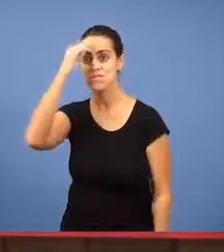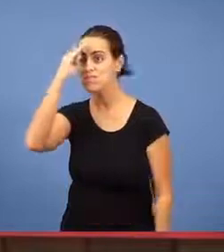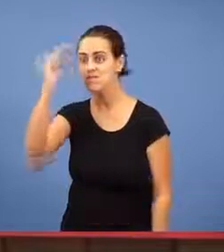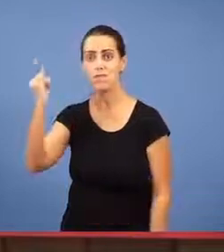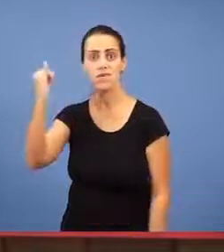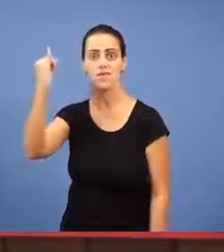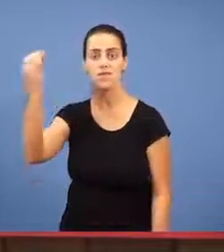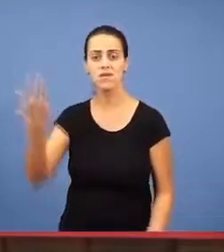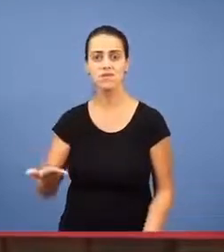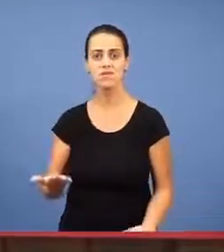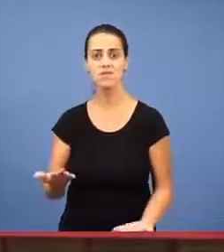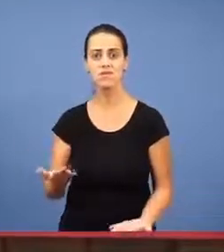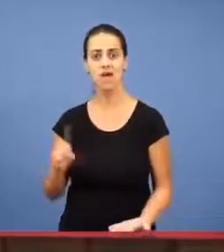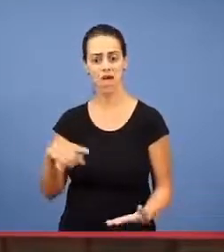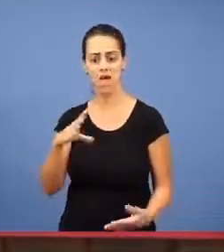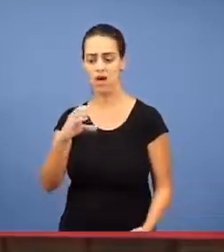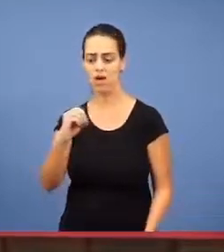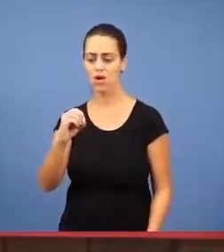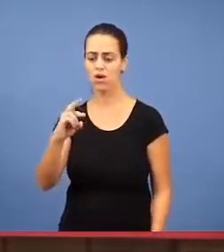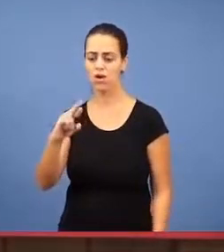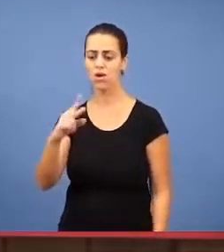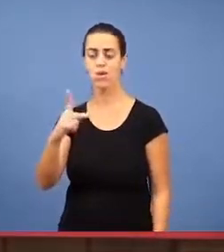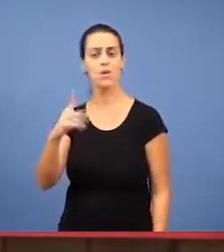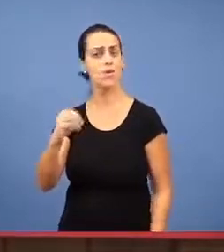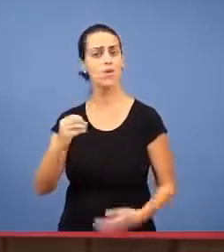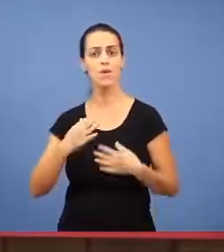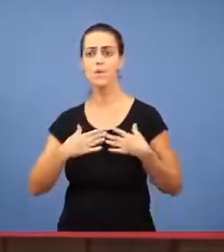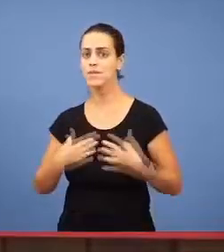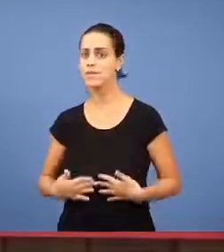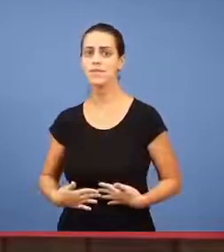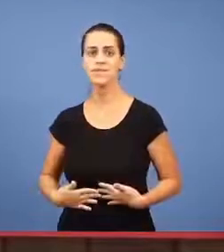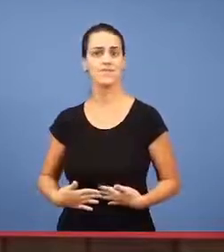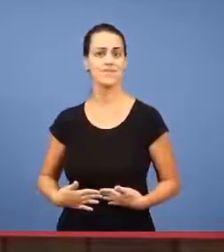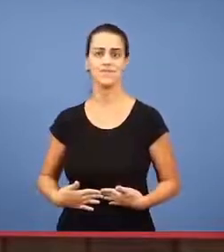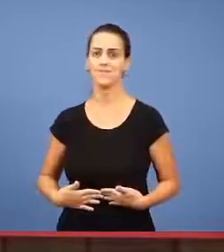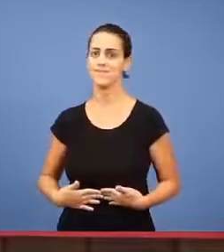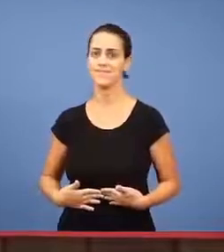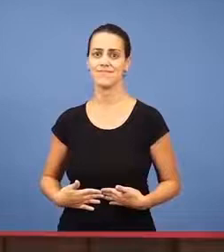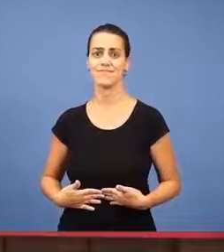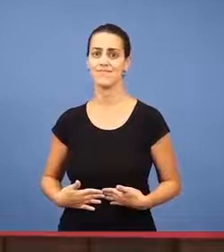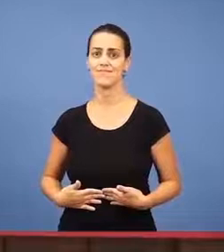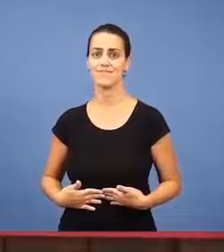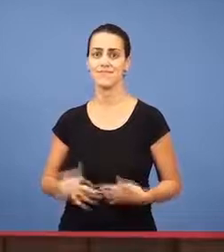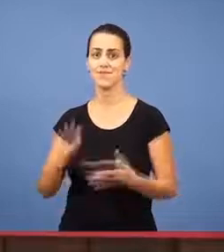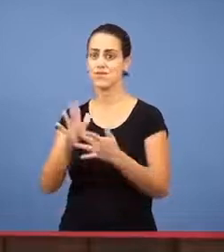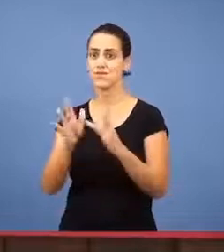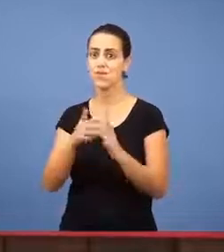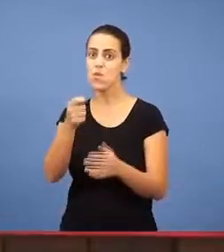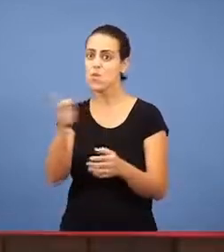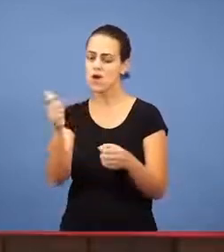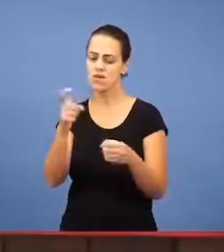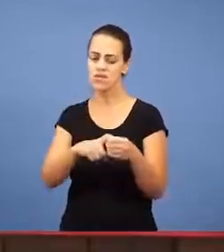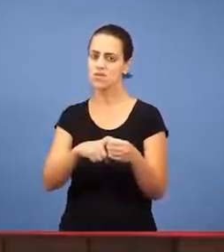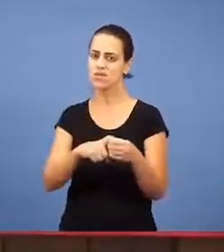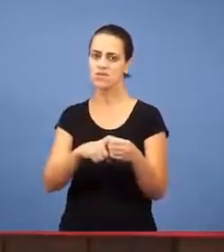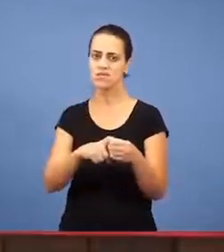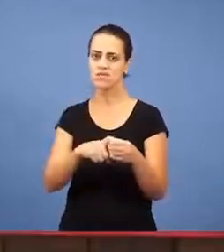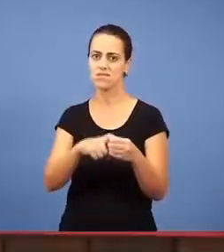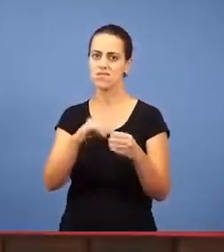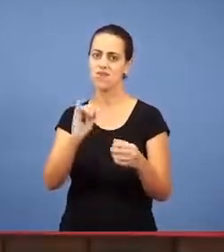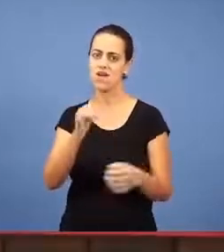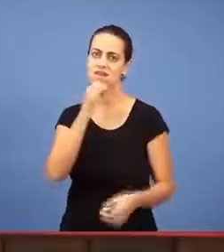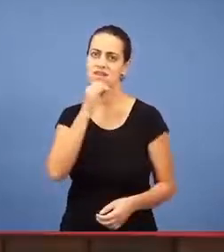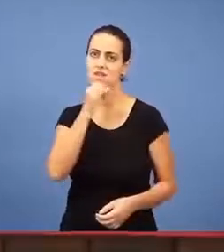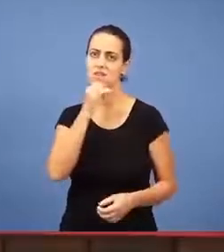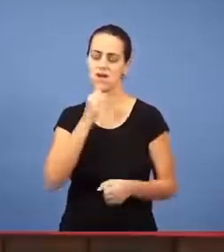is this the life in the body? The closeness of the coming of the Lord Jesus is here. I'm not saying that in